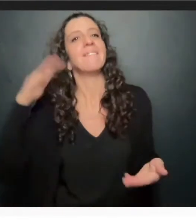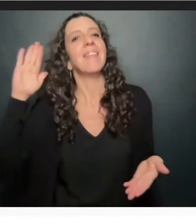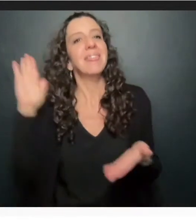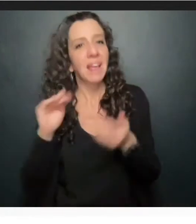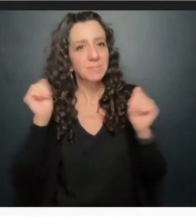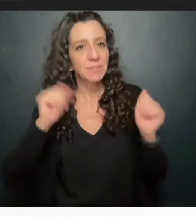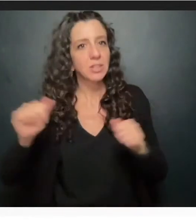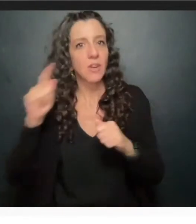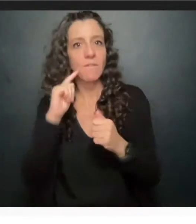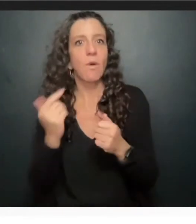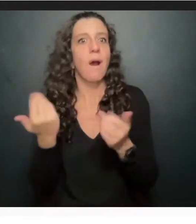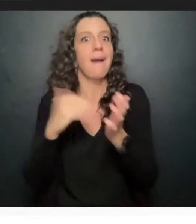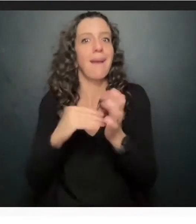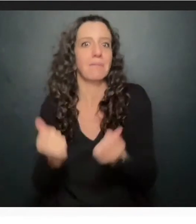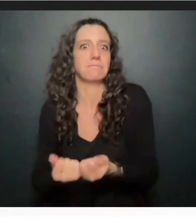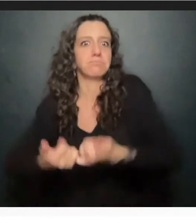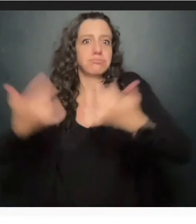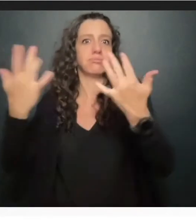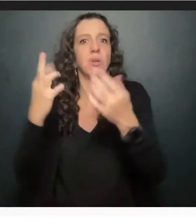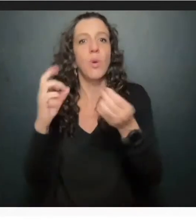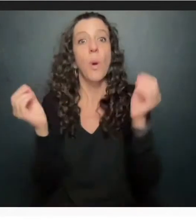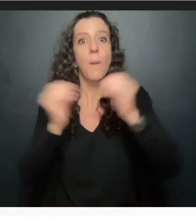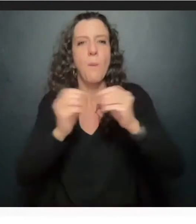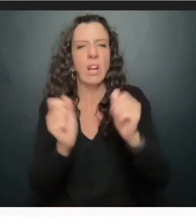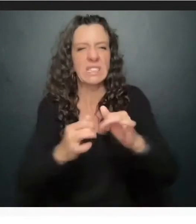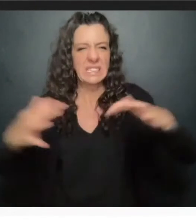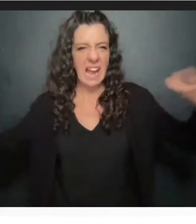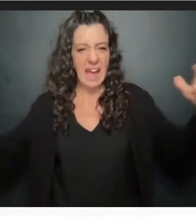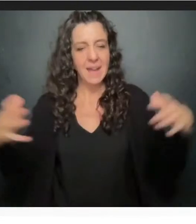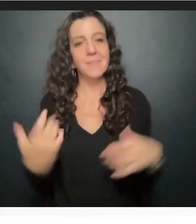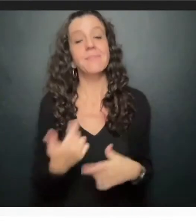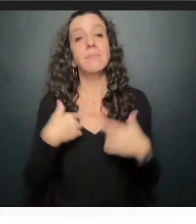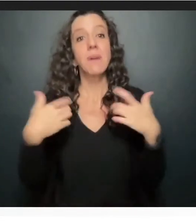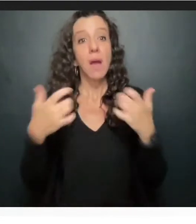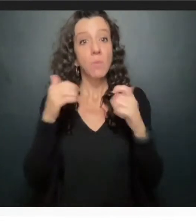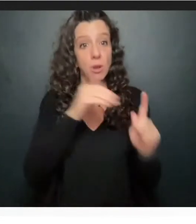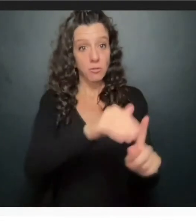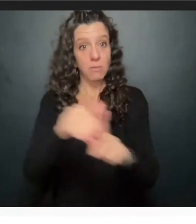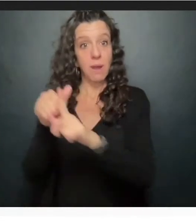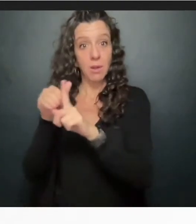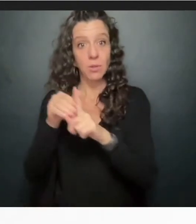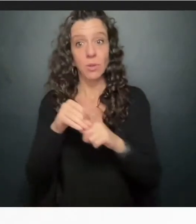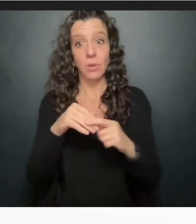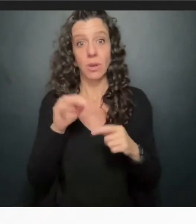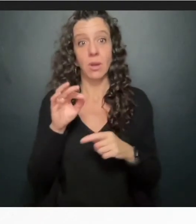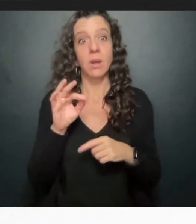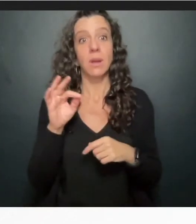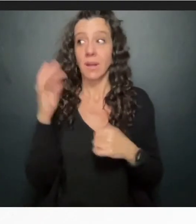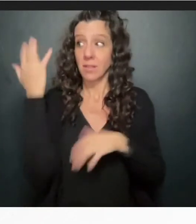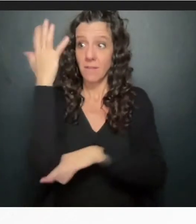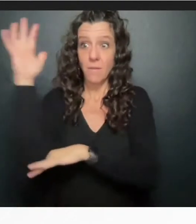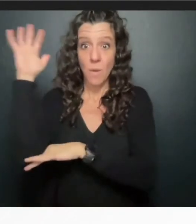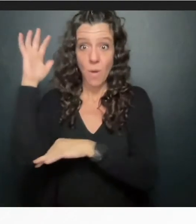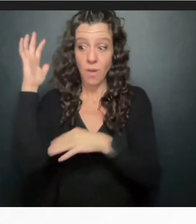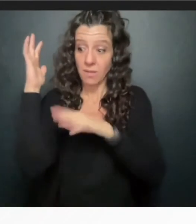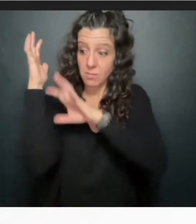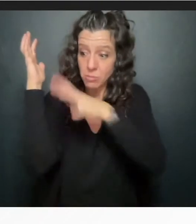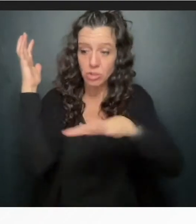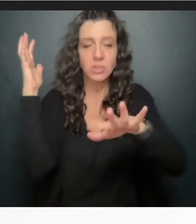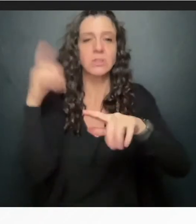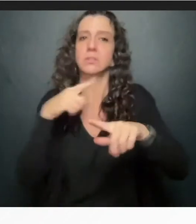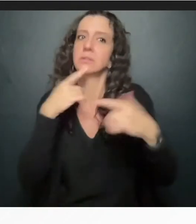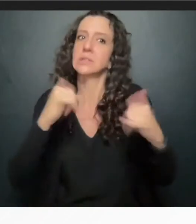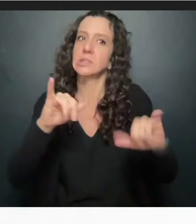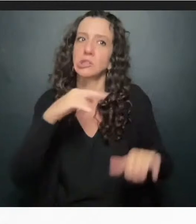or further fire growth. I'd like to remind everybody that the fuels do remain very dry. The brush out there